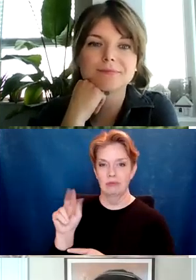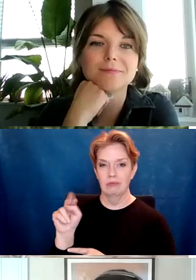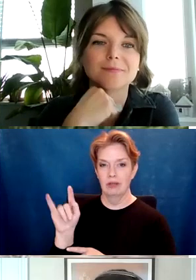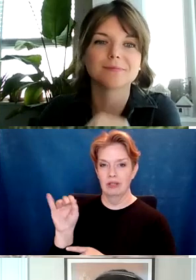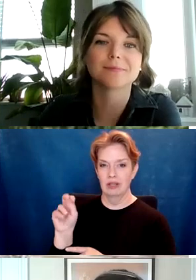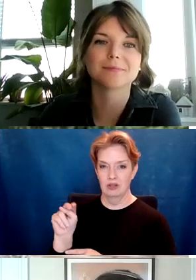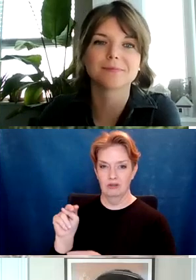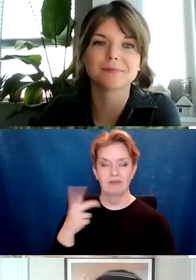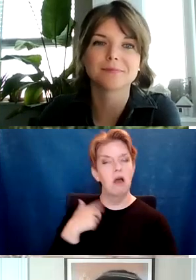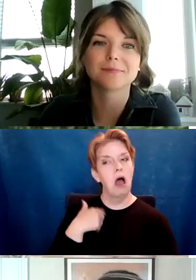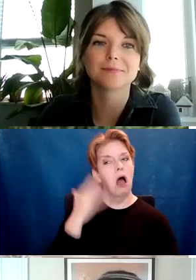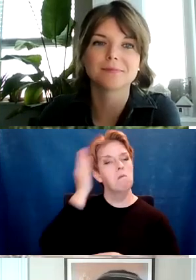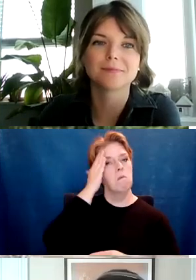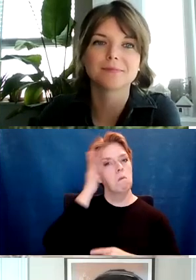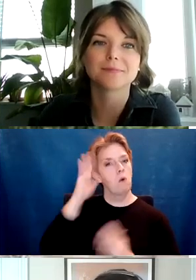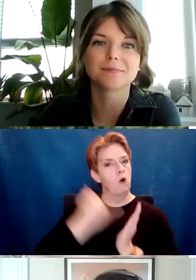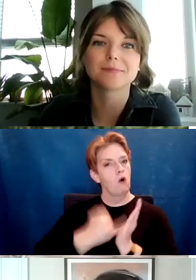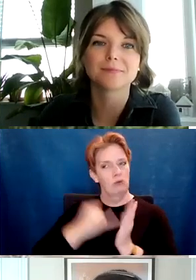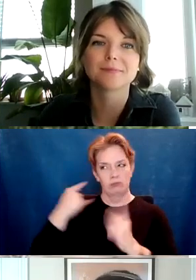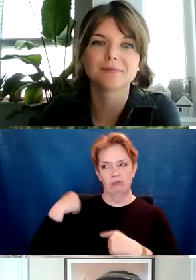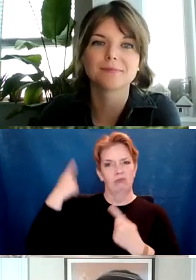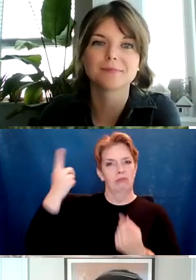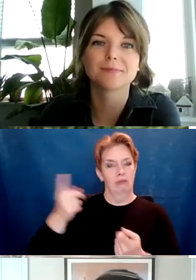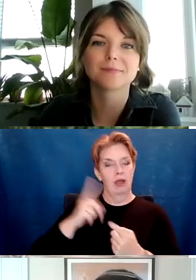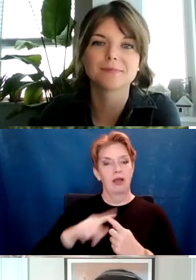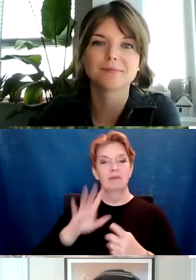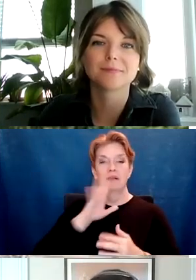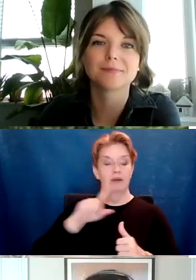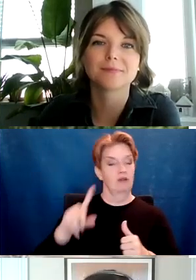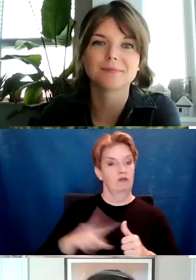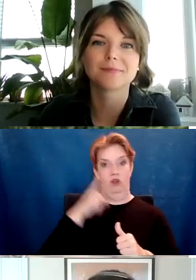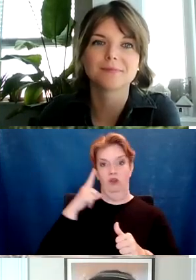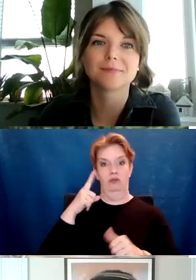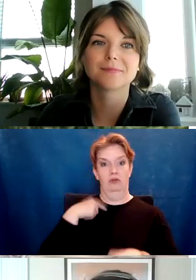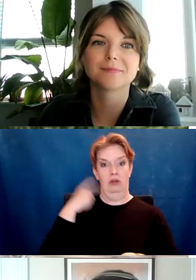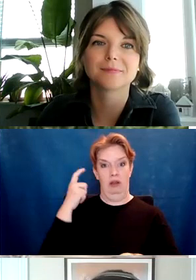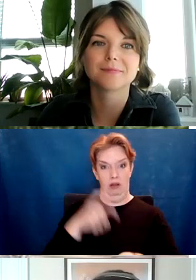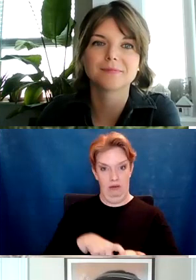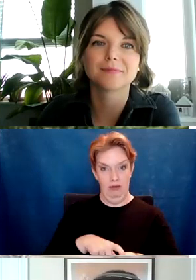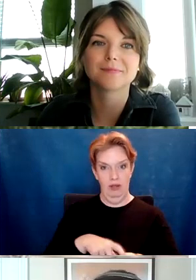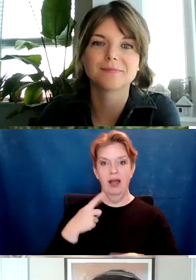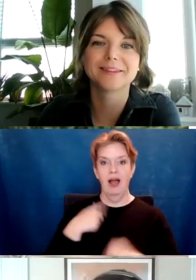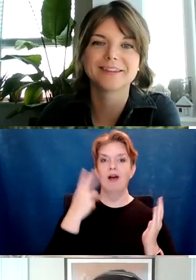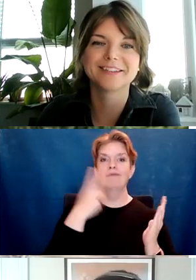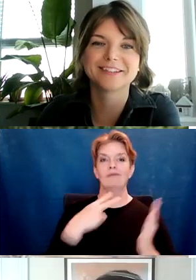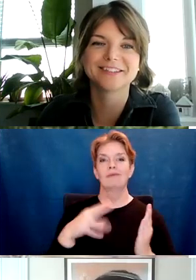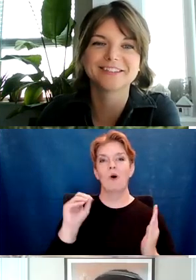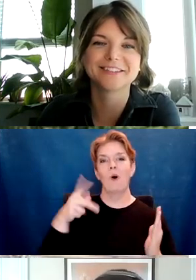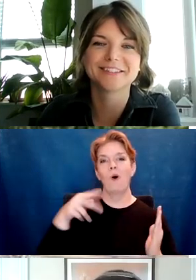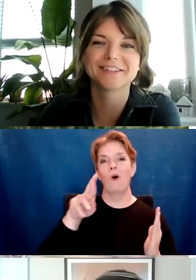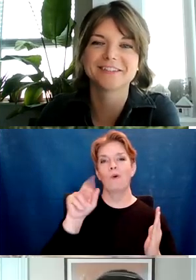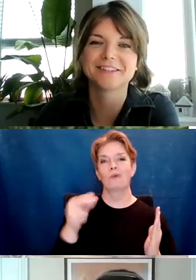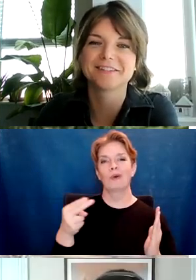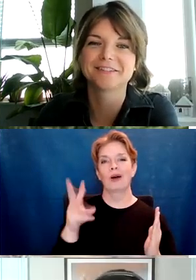work for some time, I must confess that my very initial introduction was through reading Oprah Winfrey, who is a collector